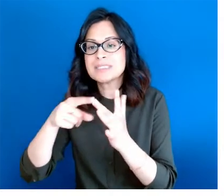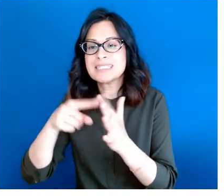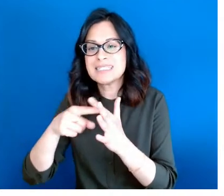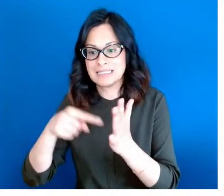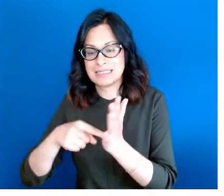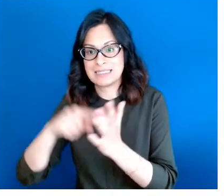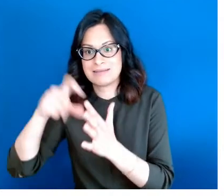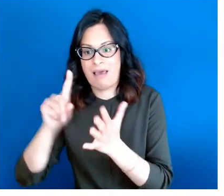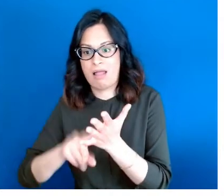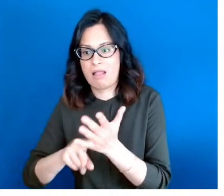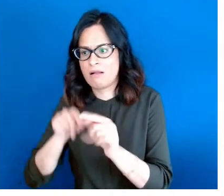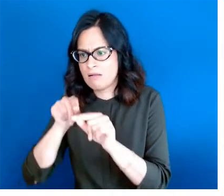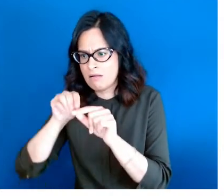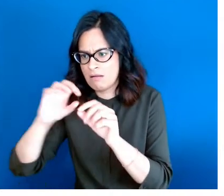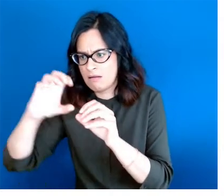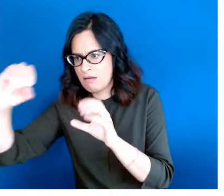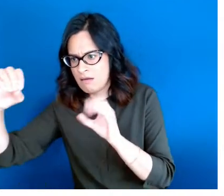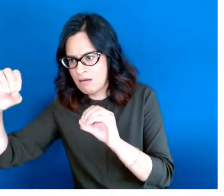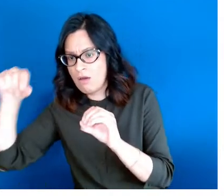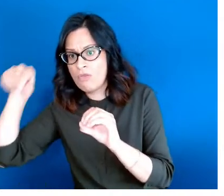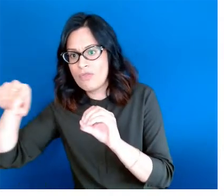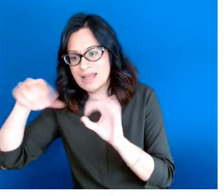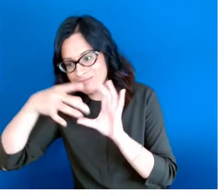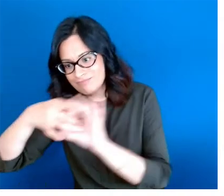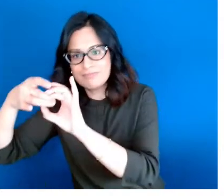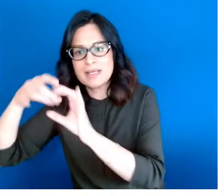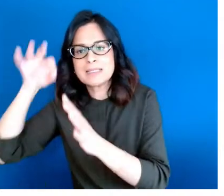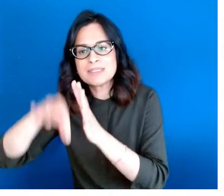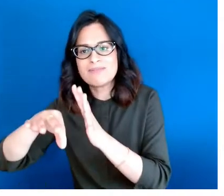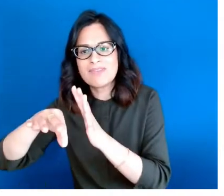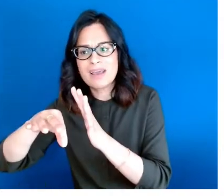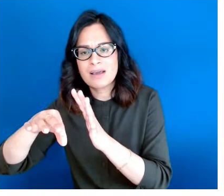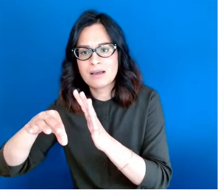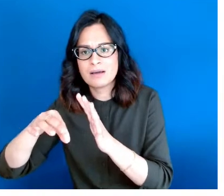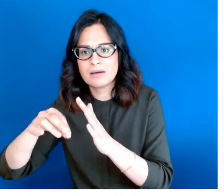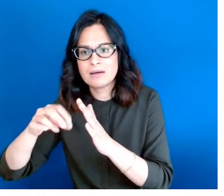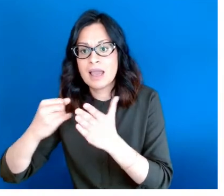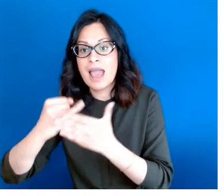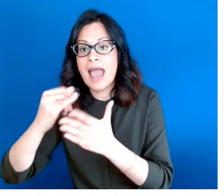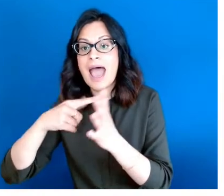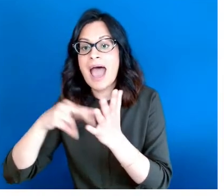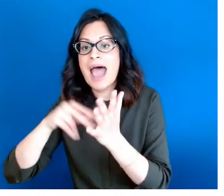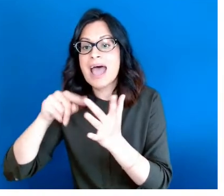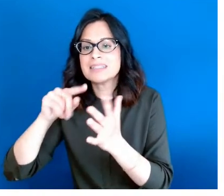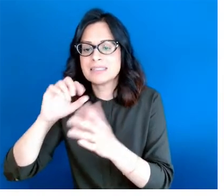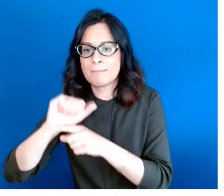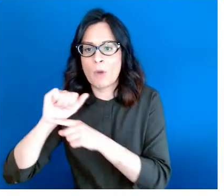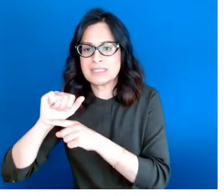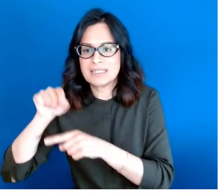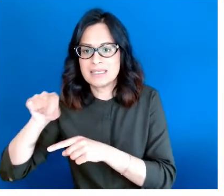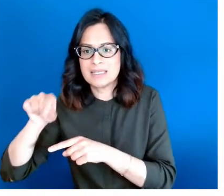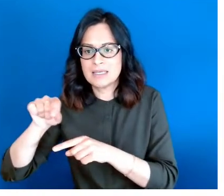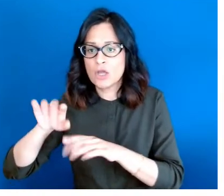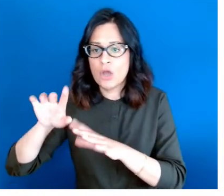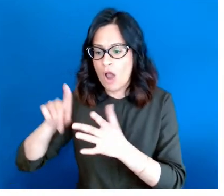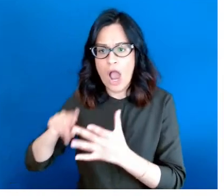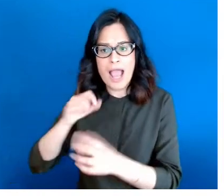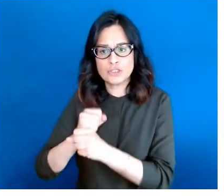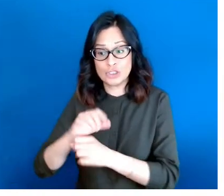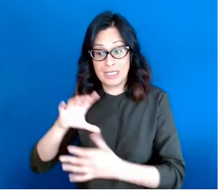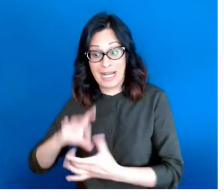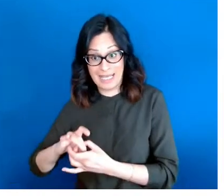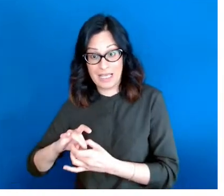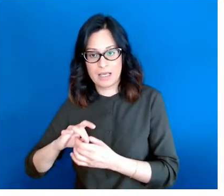producing allergen-specific antibodies, but not IgE antibodies, as you see in allergy, but